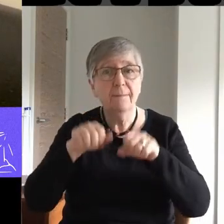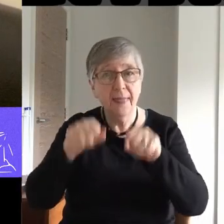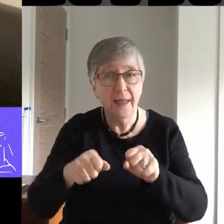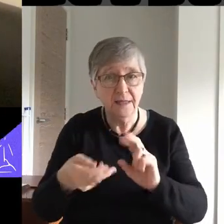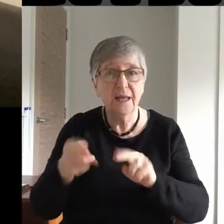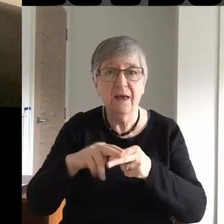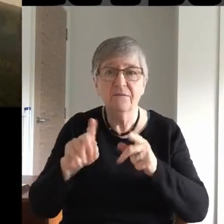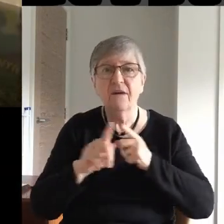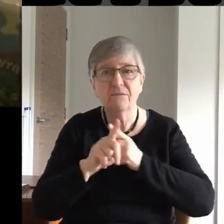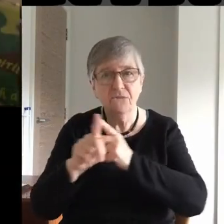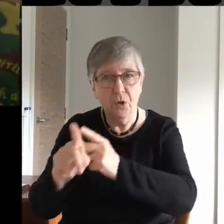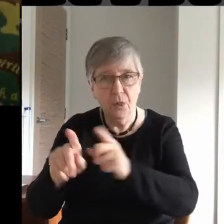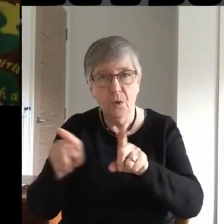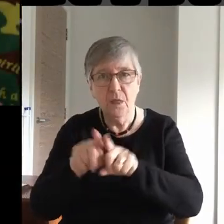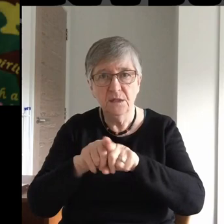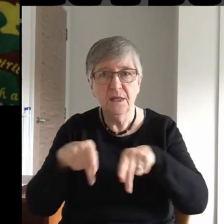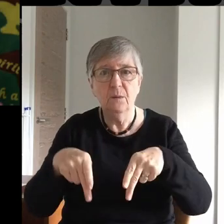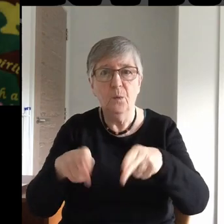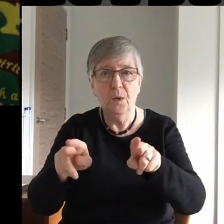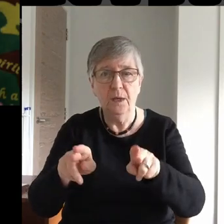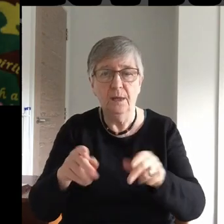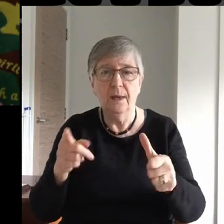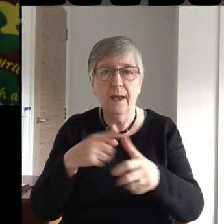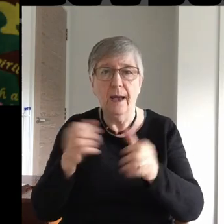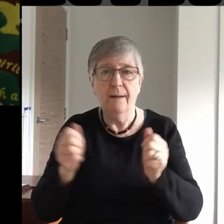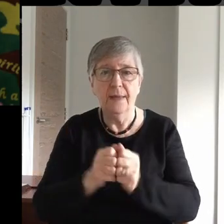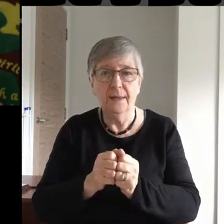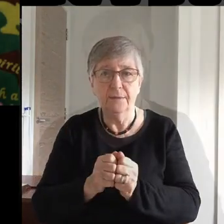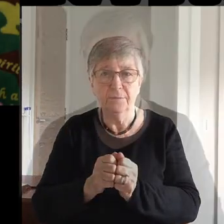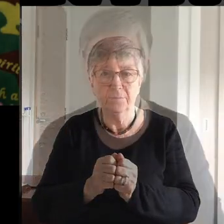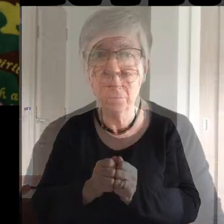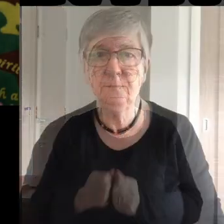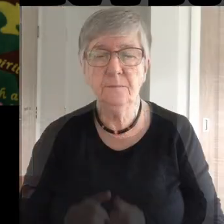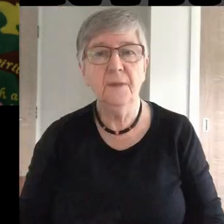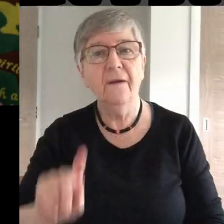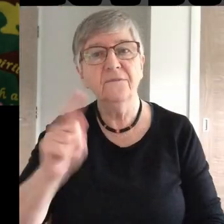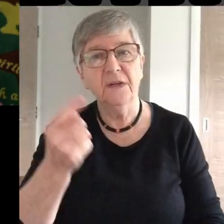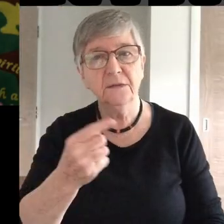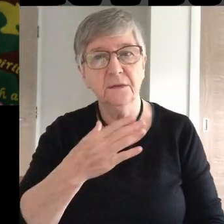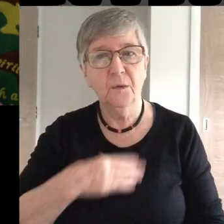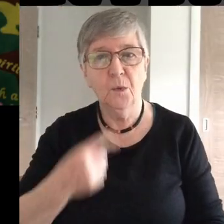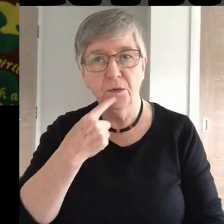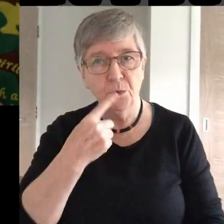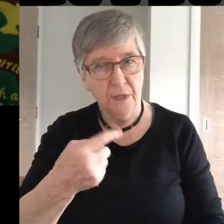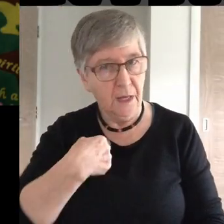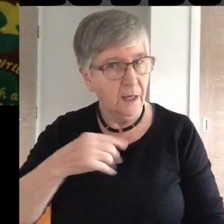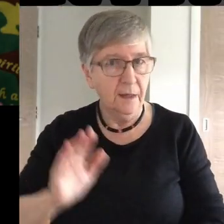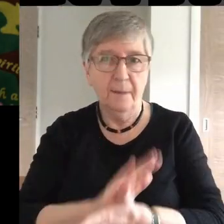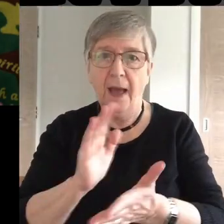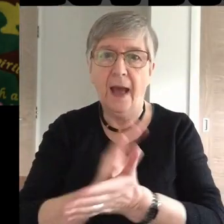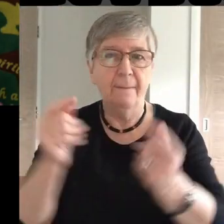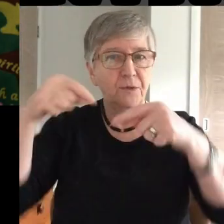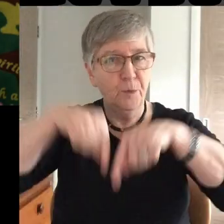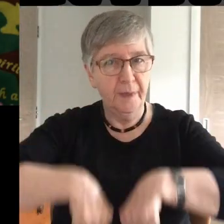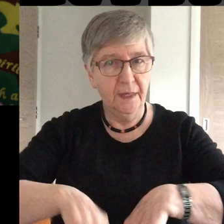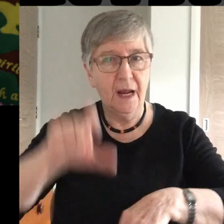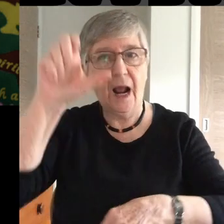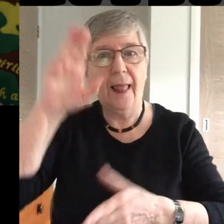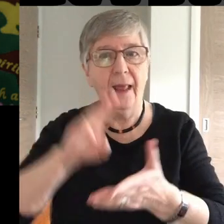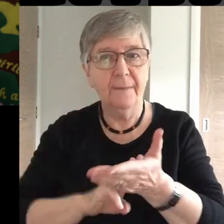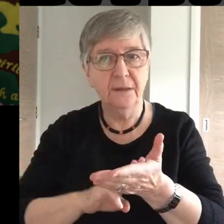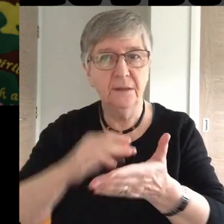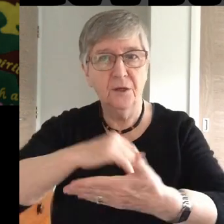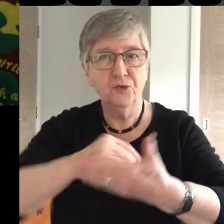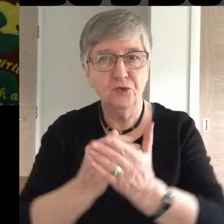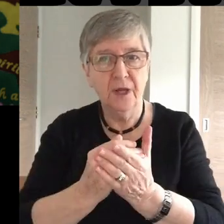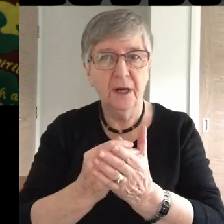them. Amen. Well, let me firstly say what a joy it is to be here sharing in God's word with you all. And it's my prayer that